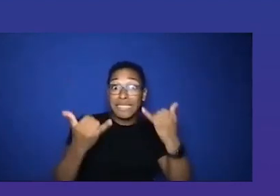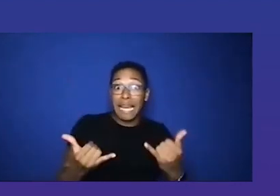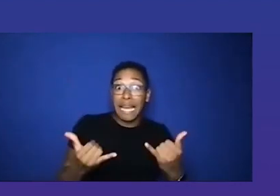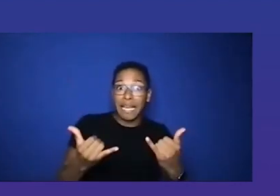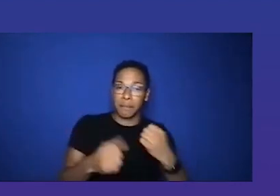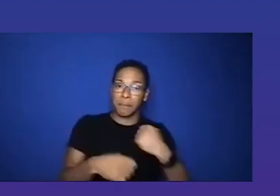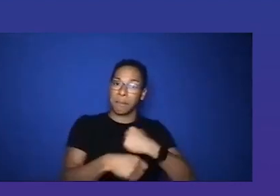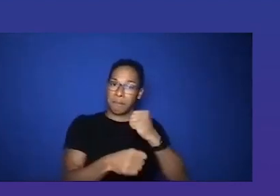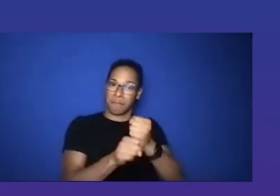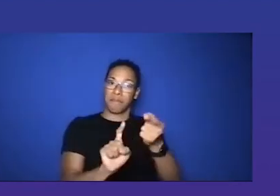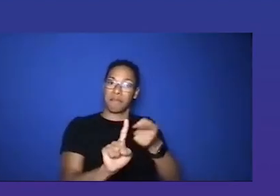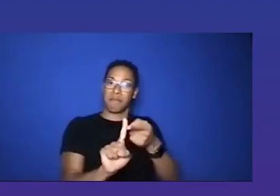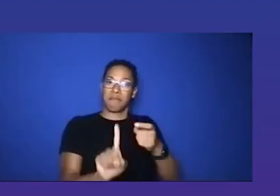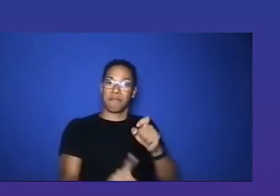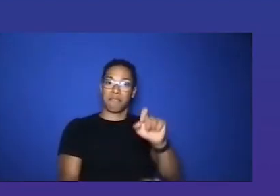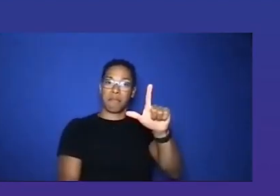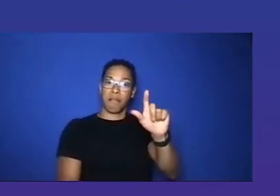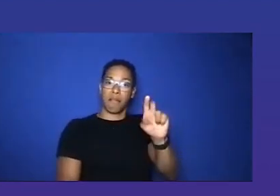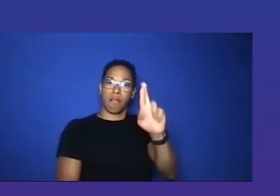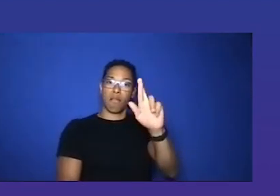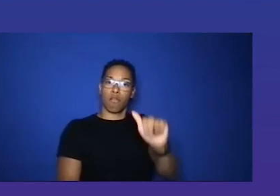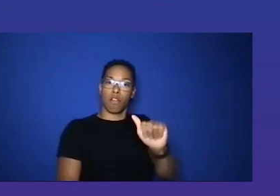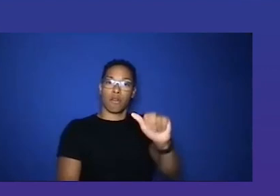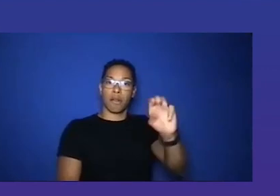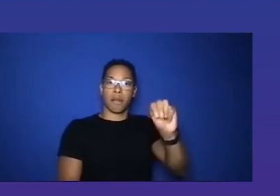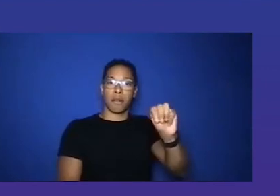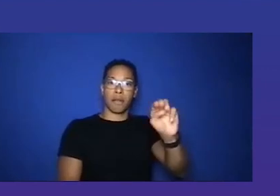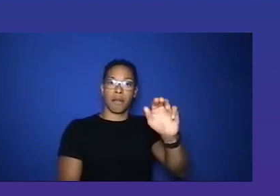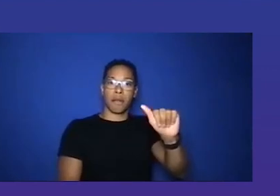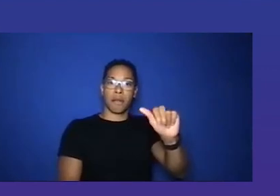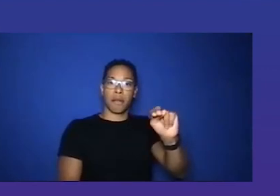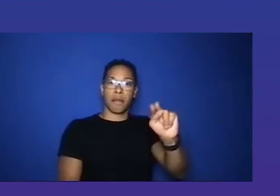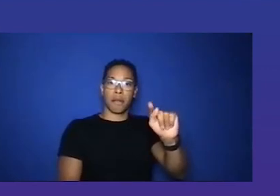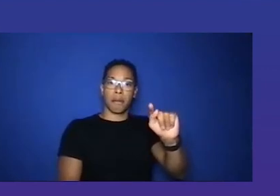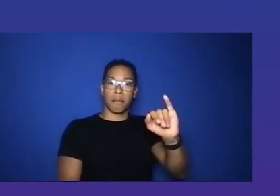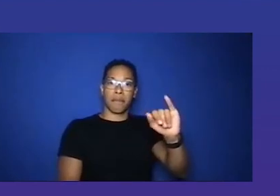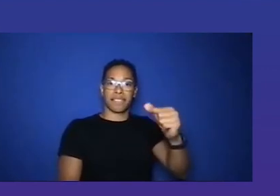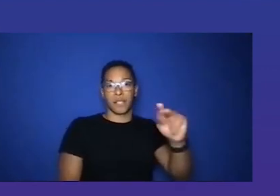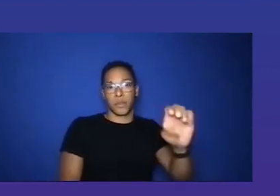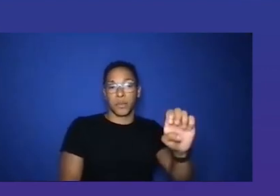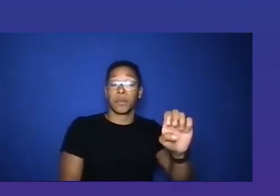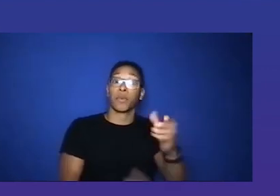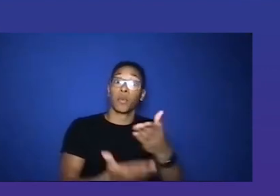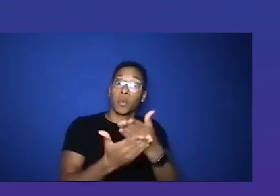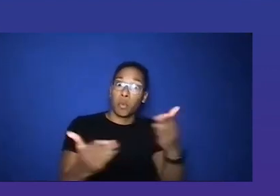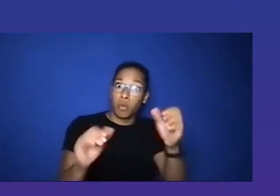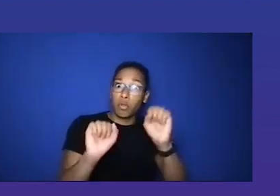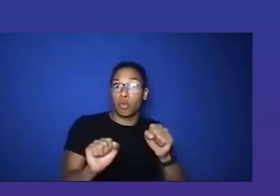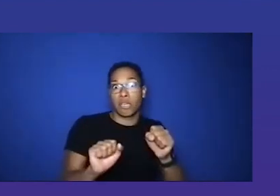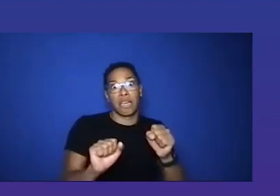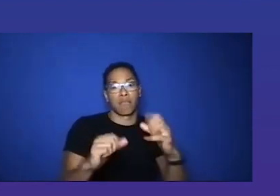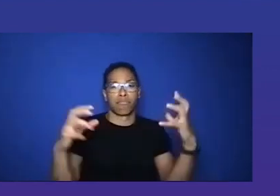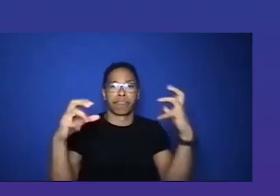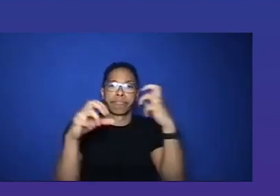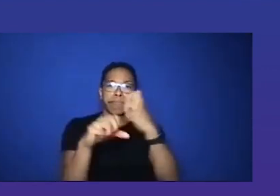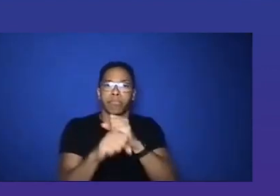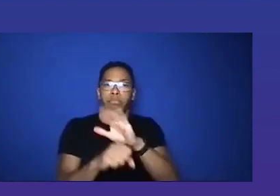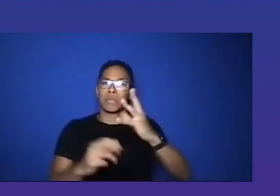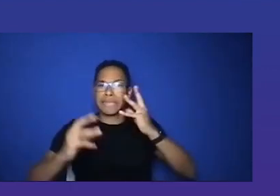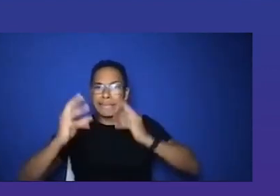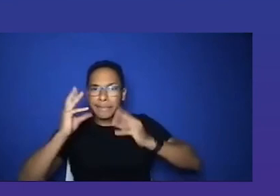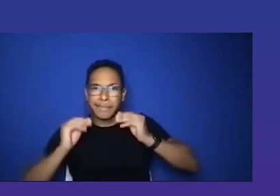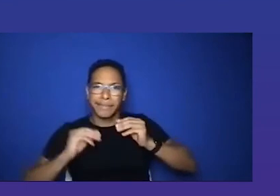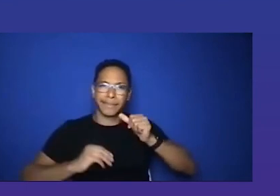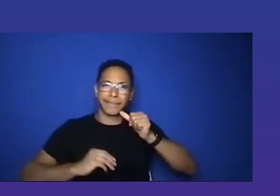be leading the daily debrief session that we will have right after this, where you can synthesize everything that you've experienced from last